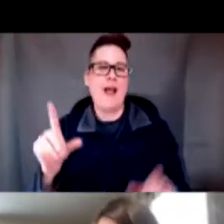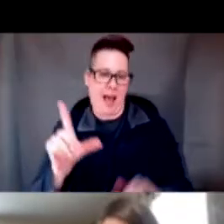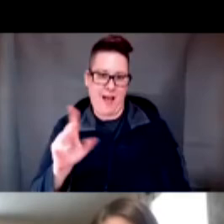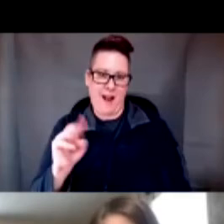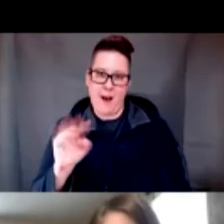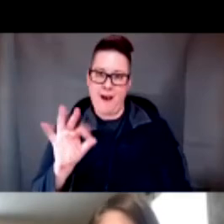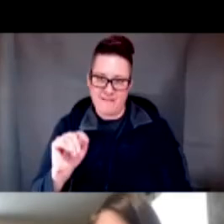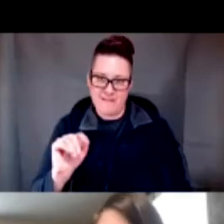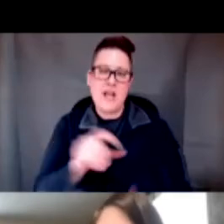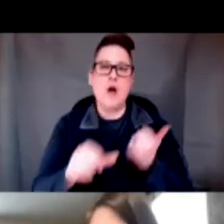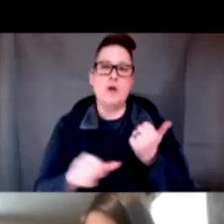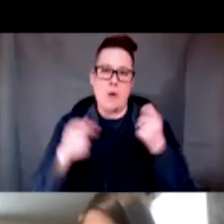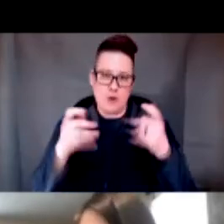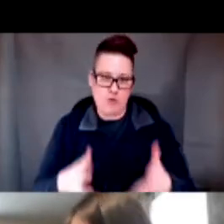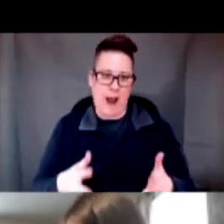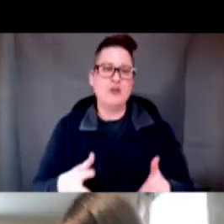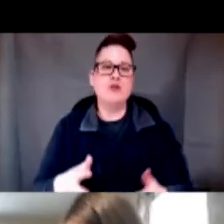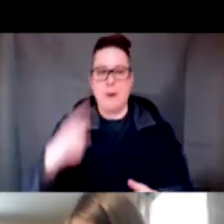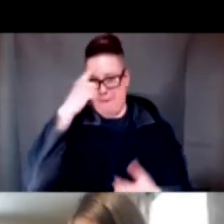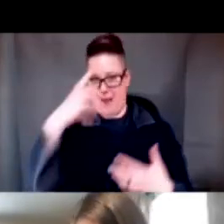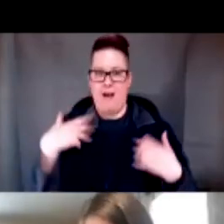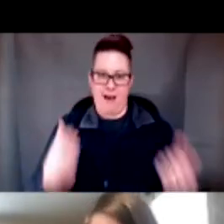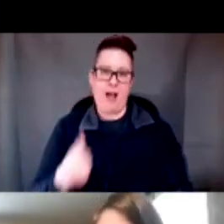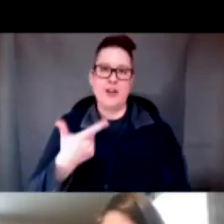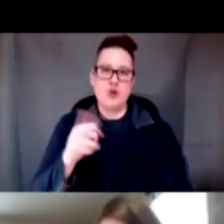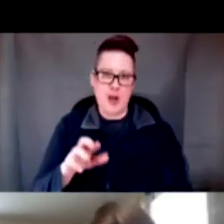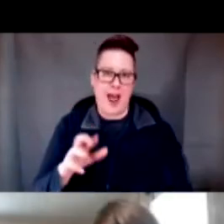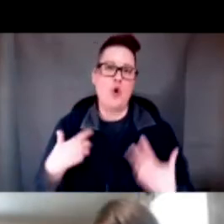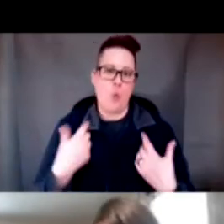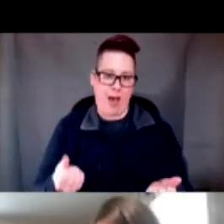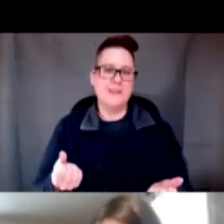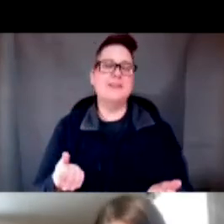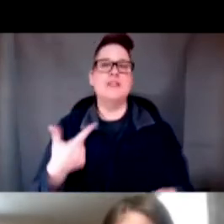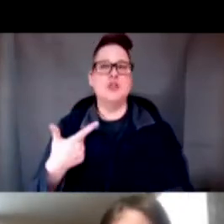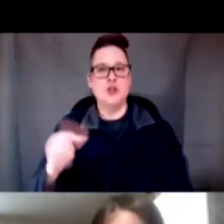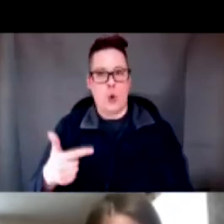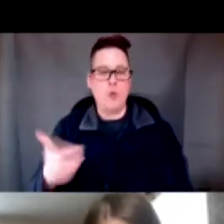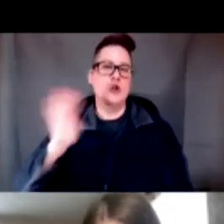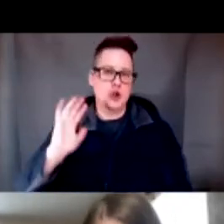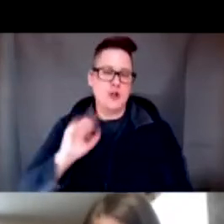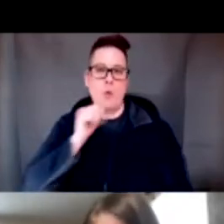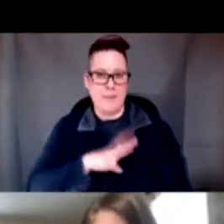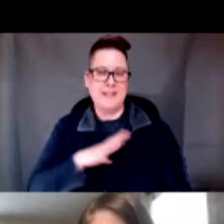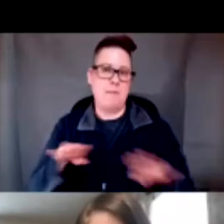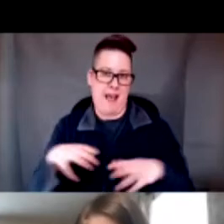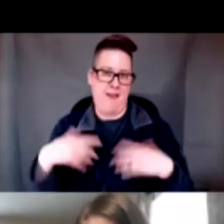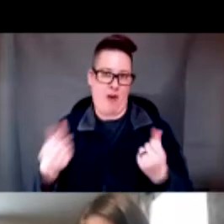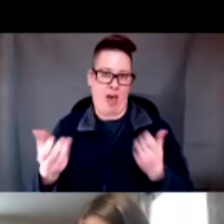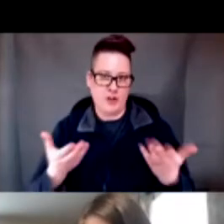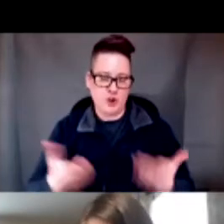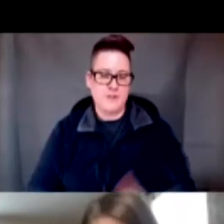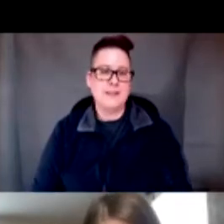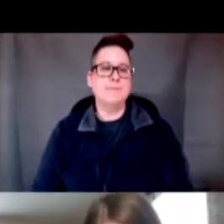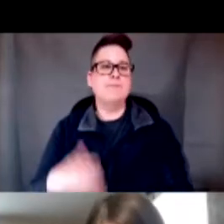and associate director at Mental Health and Gender Wellness at GOG, formerly Women's Behavioral Health Service.